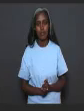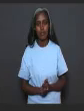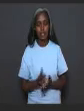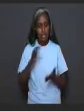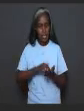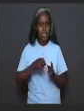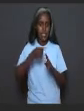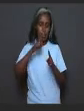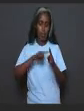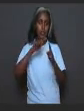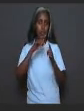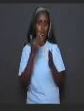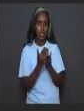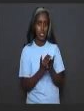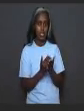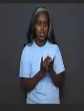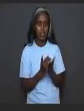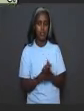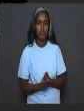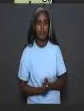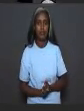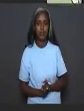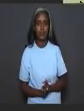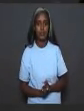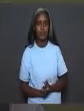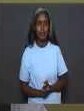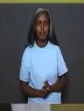Let's get back to our lesson.